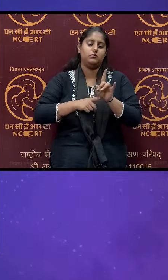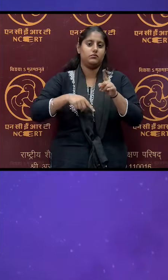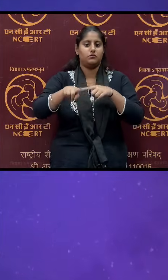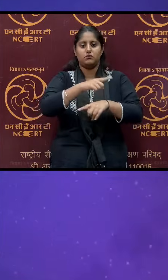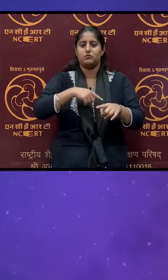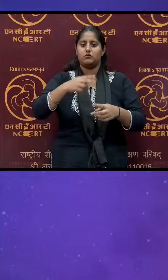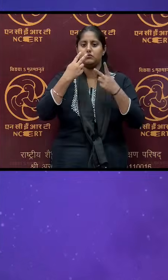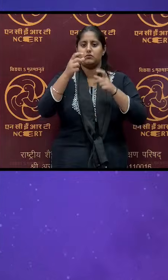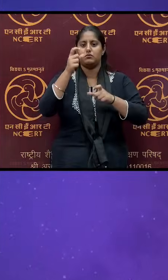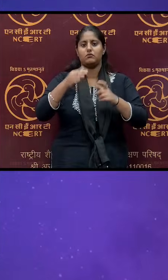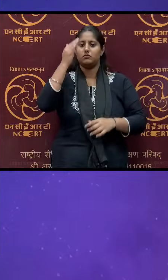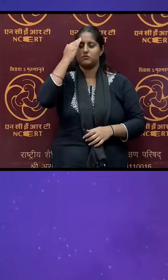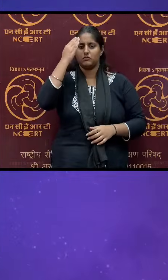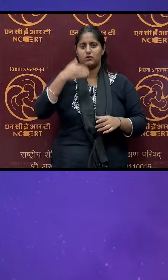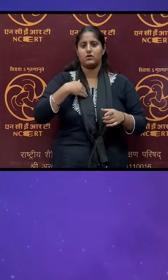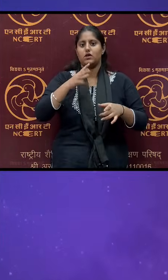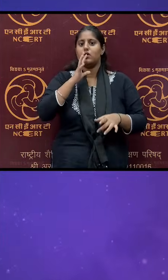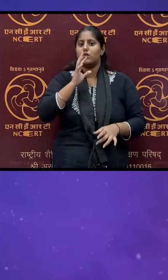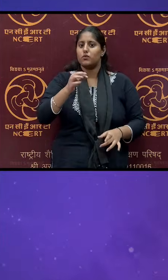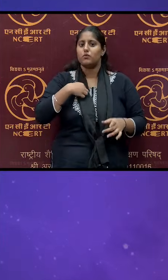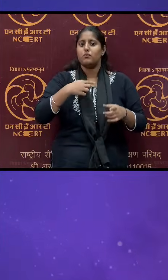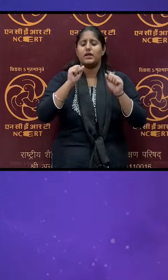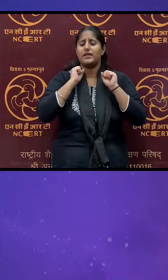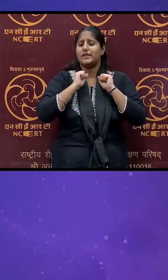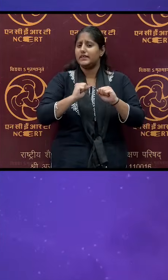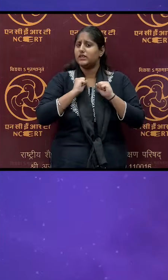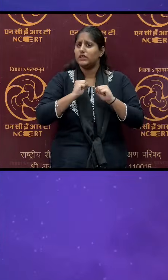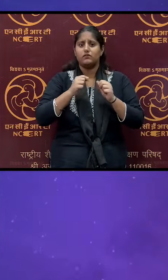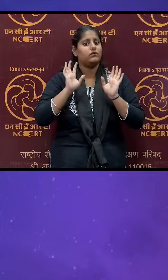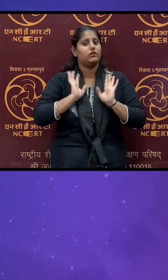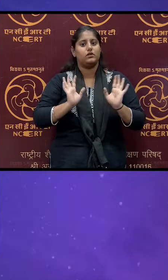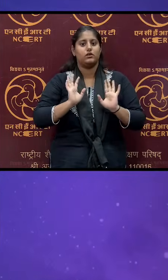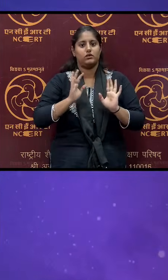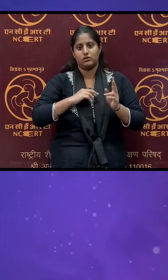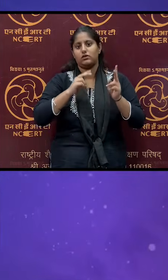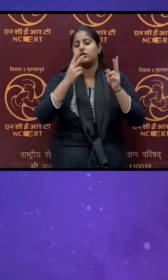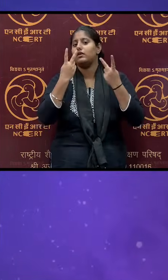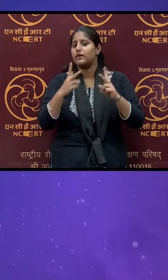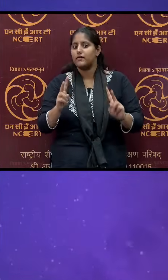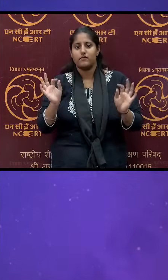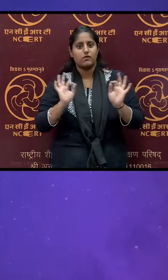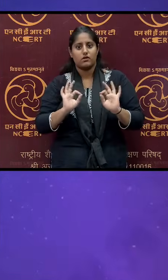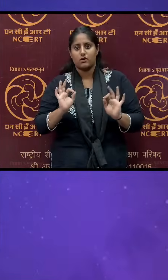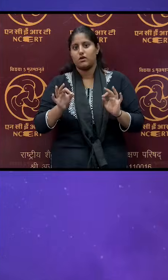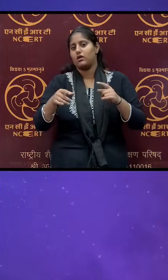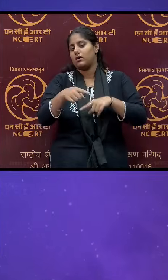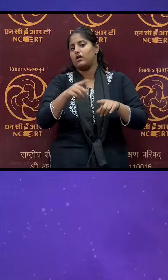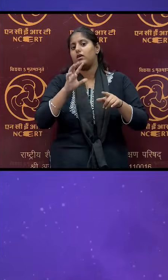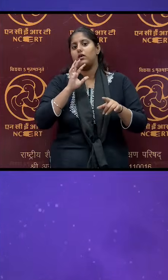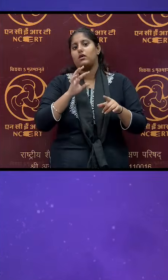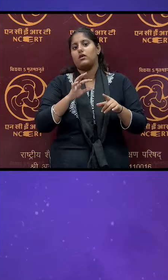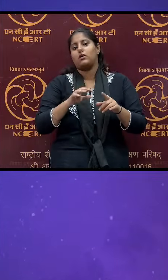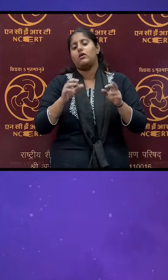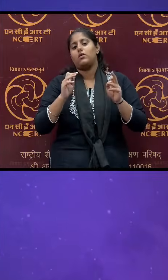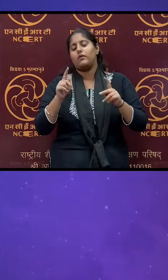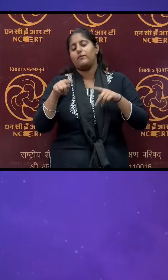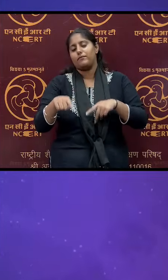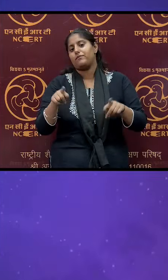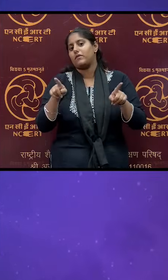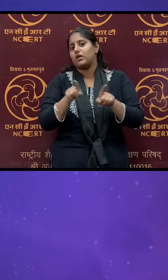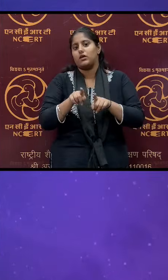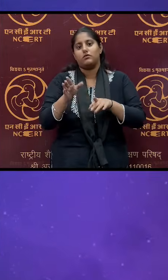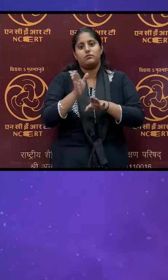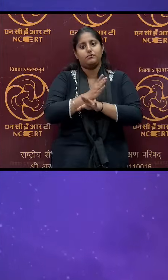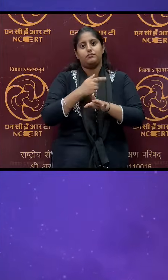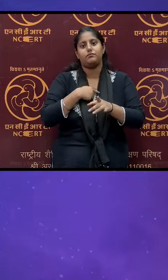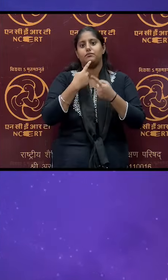which is really not very different from all the things they are studying till. Alright, so as you have told that